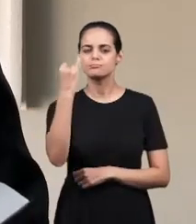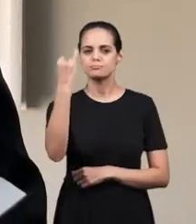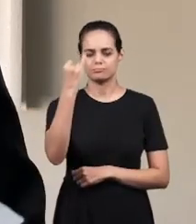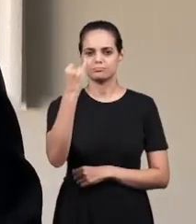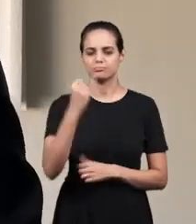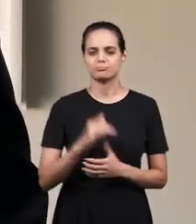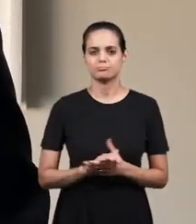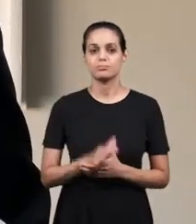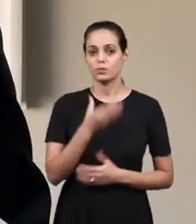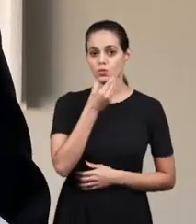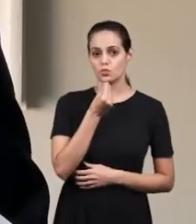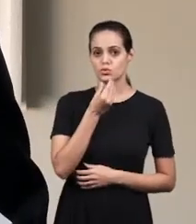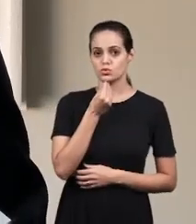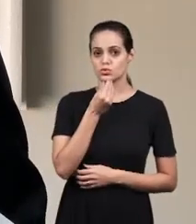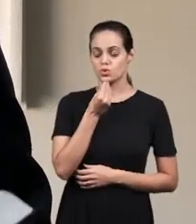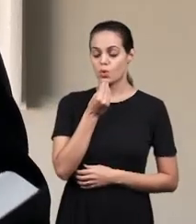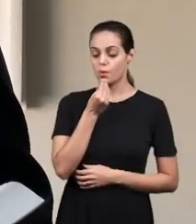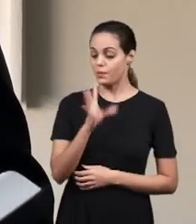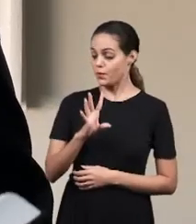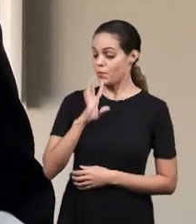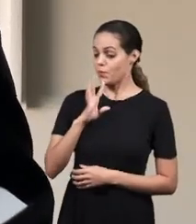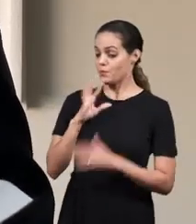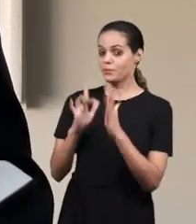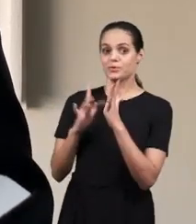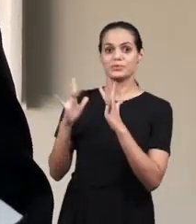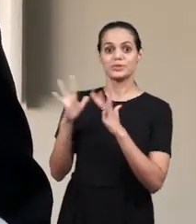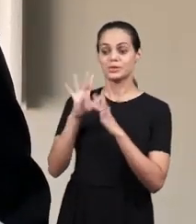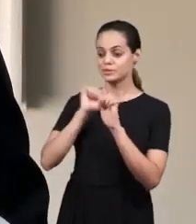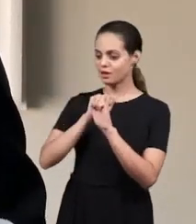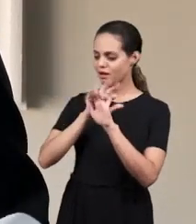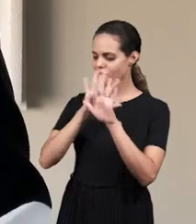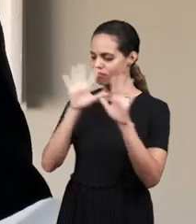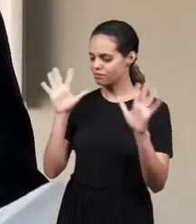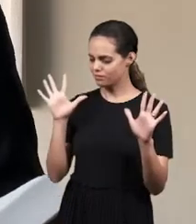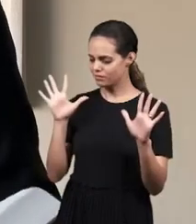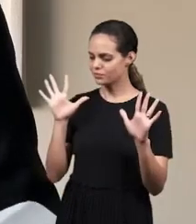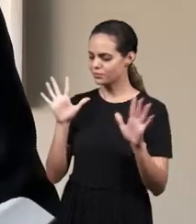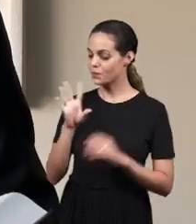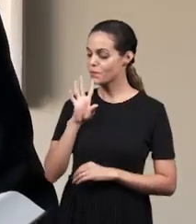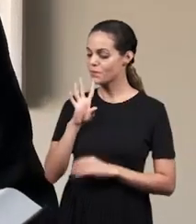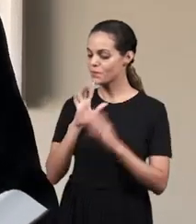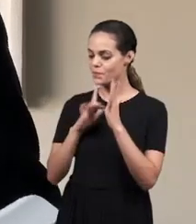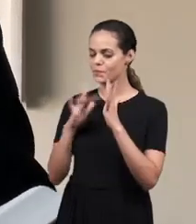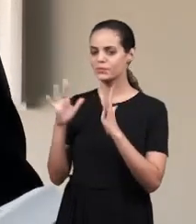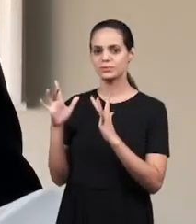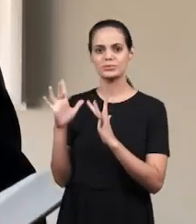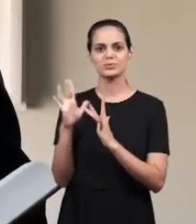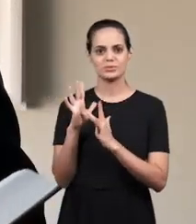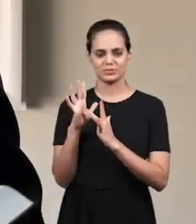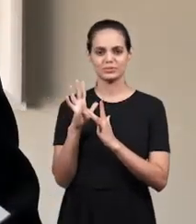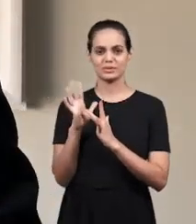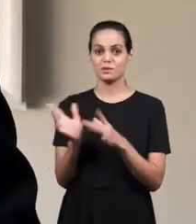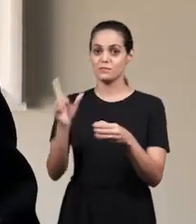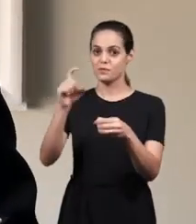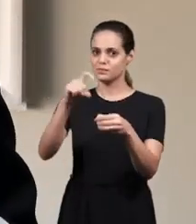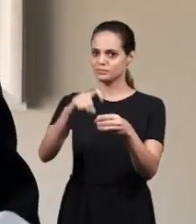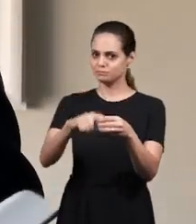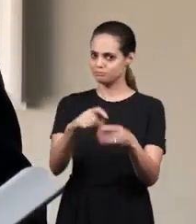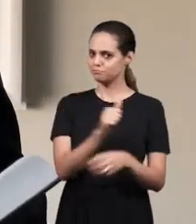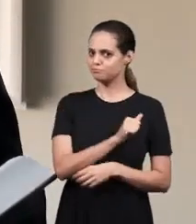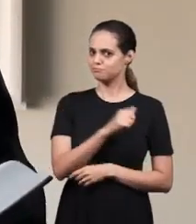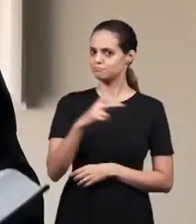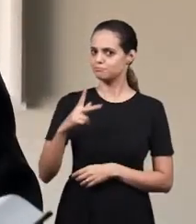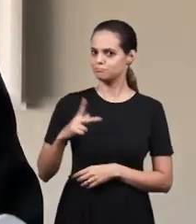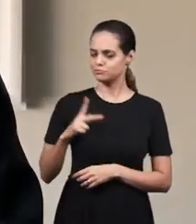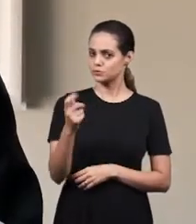opened, they rejoiced and went back to Jerusalem. And they gathered with the apostles, and they